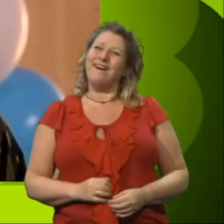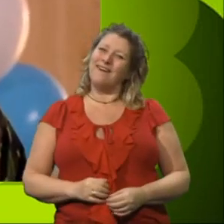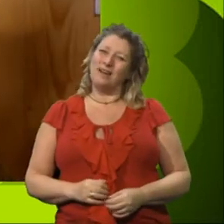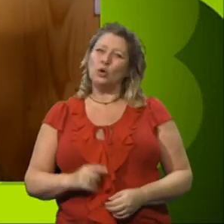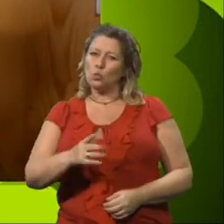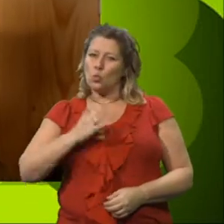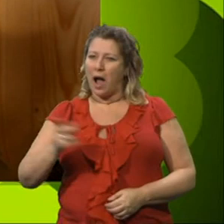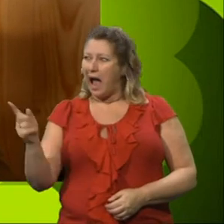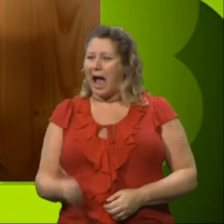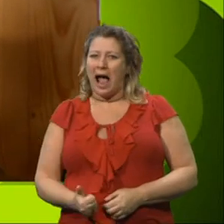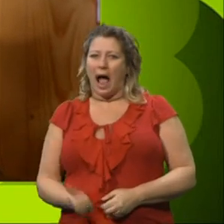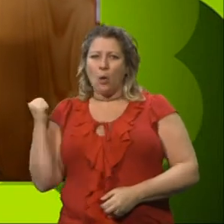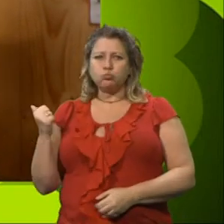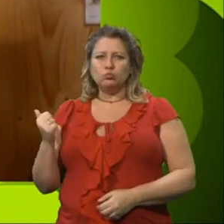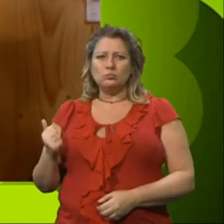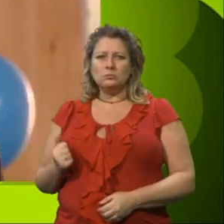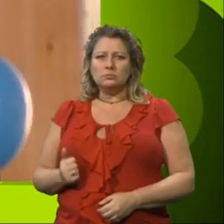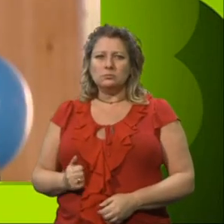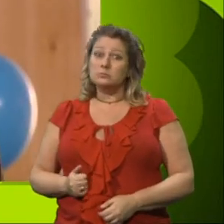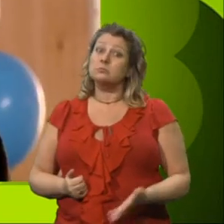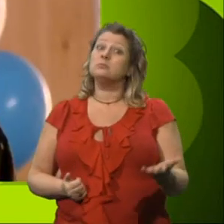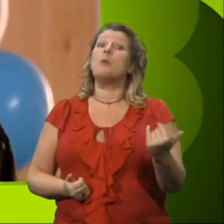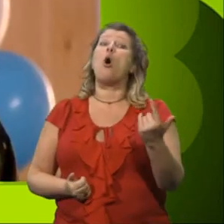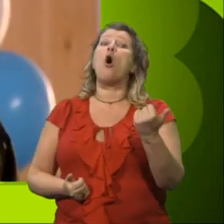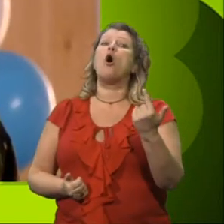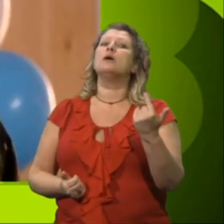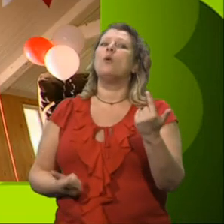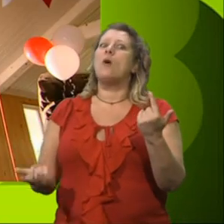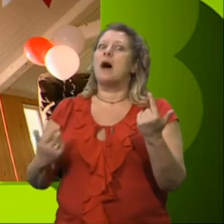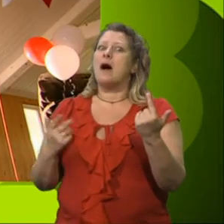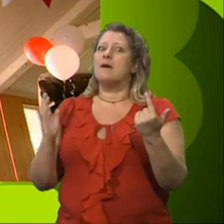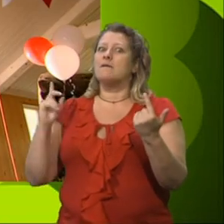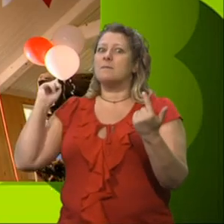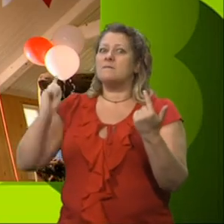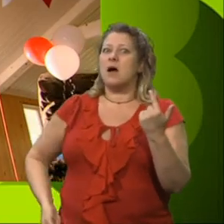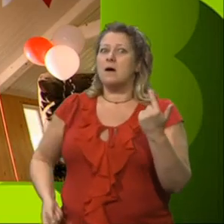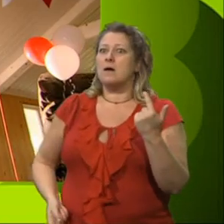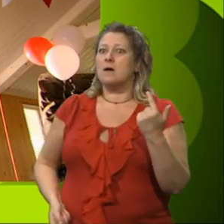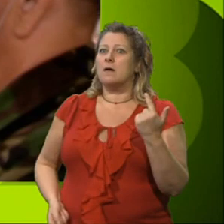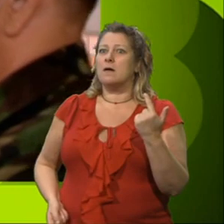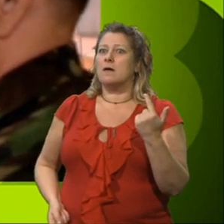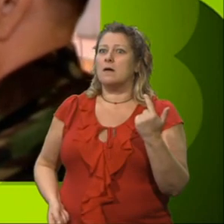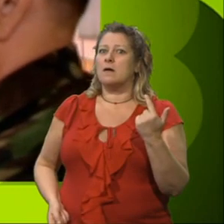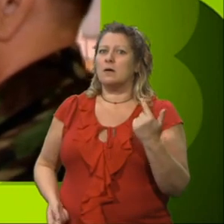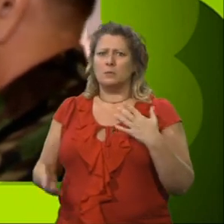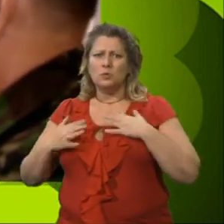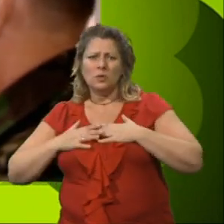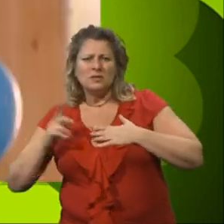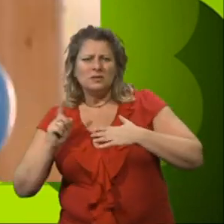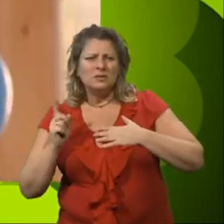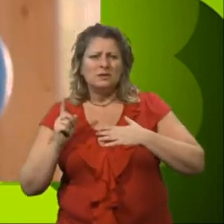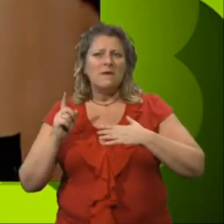You want to get rid of the Colonel permanently. Now, you going to confess, or do I have to open fire? I'm sorry, open